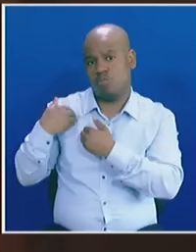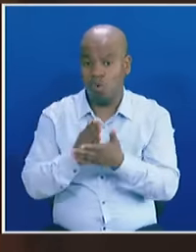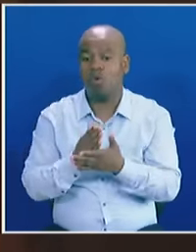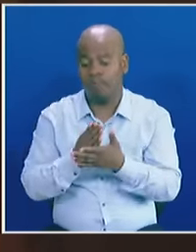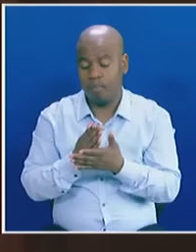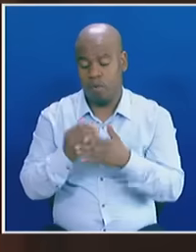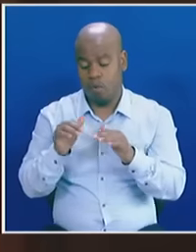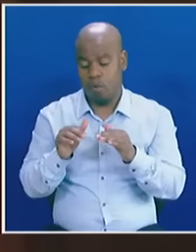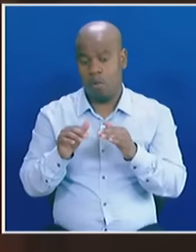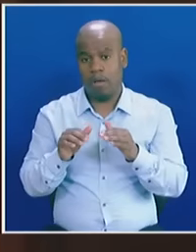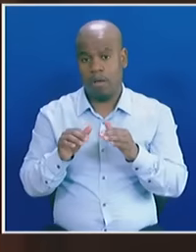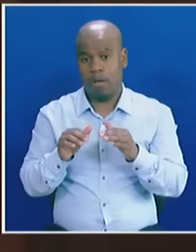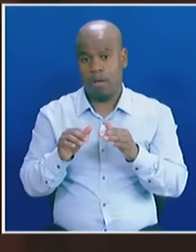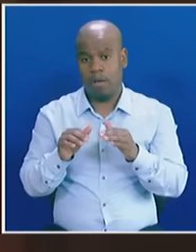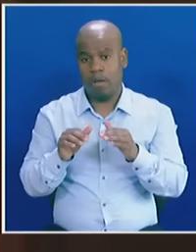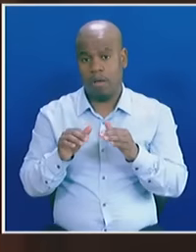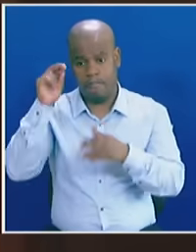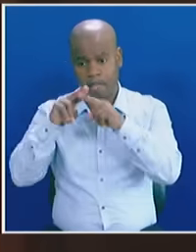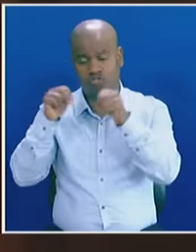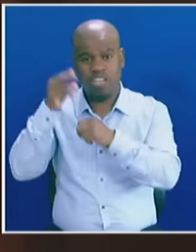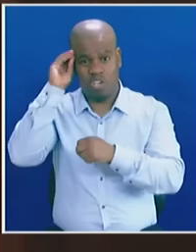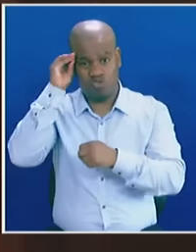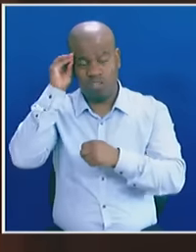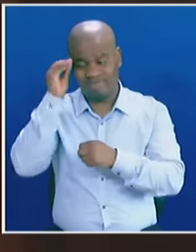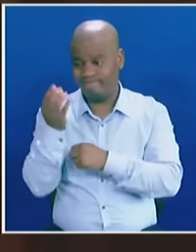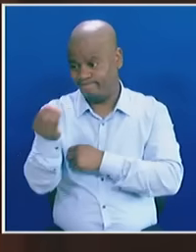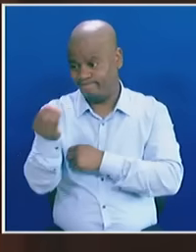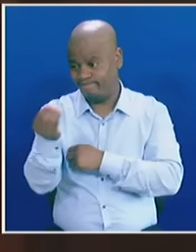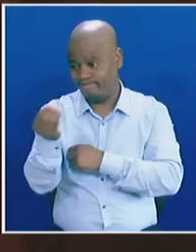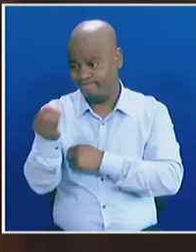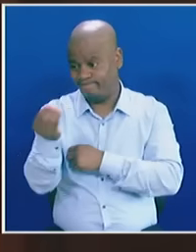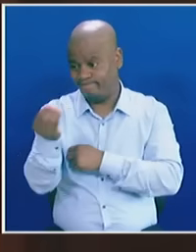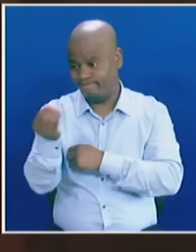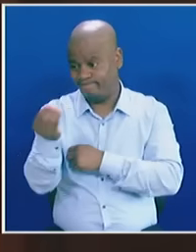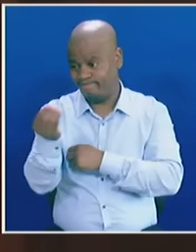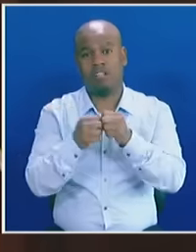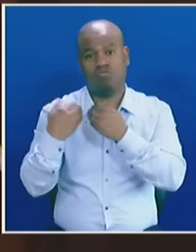that seeks to advance our national interests underpinned by national security.